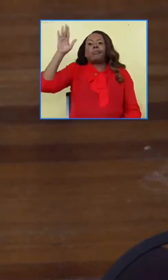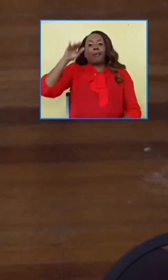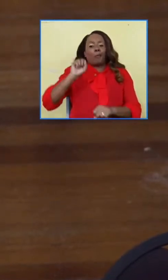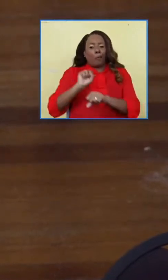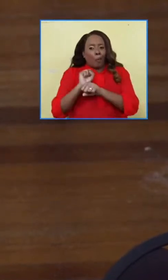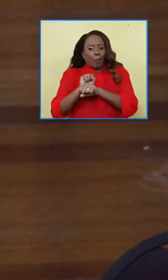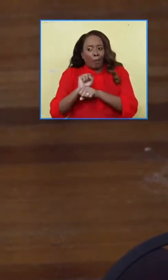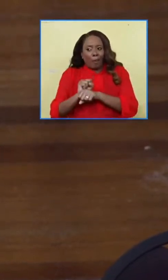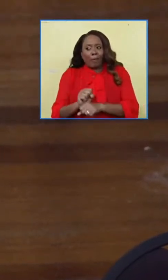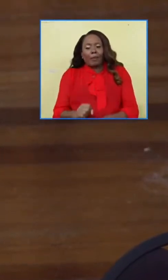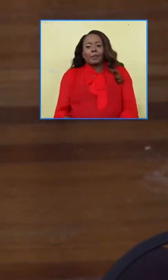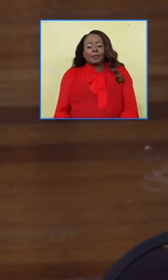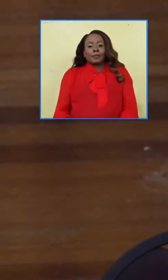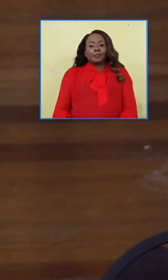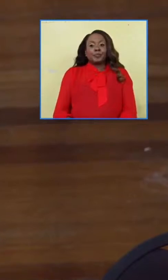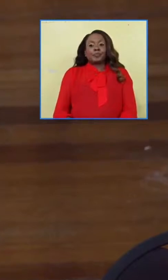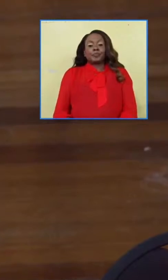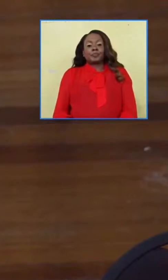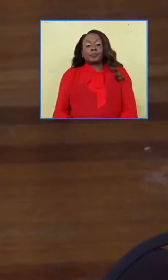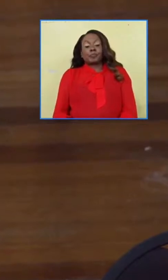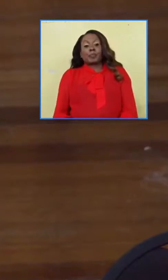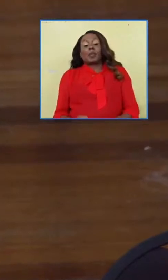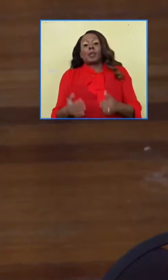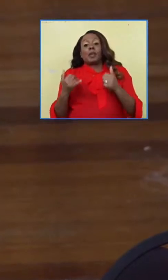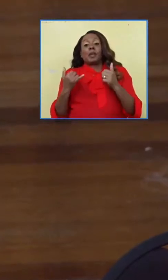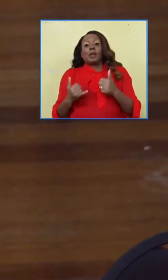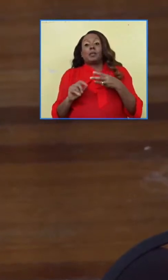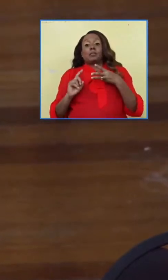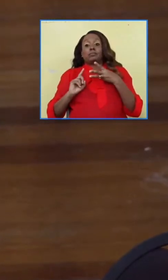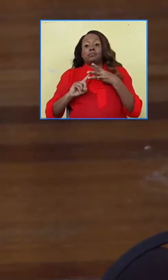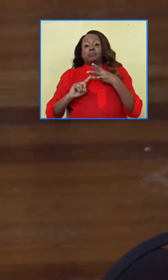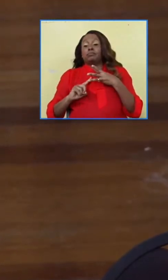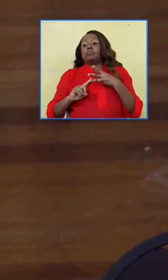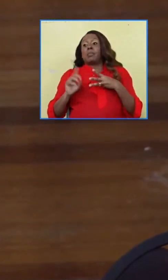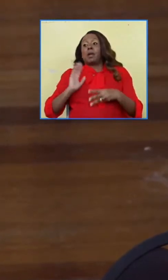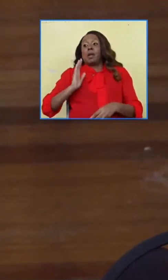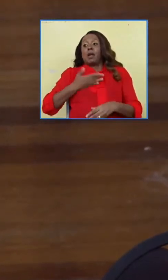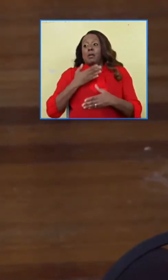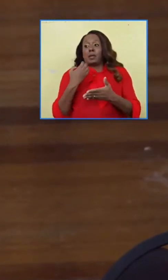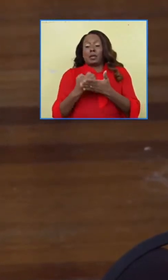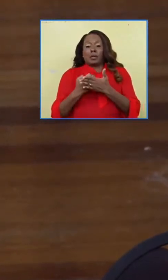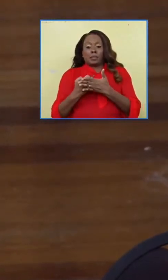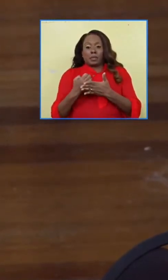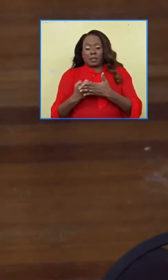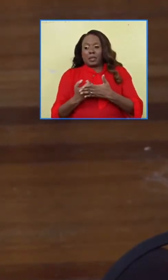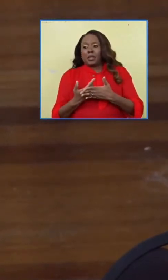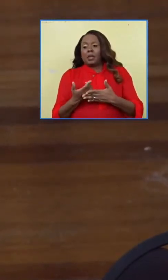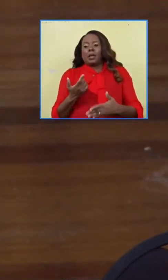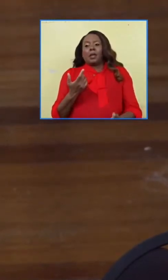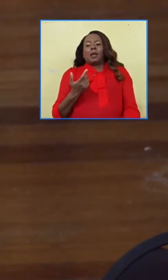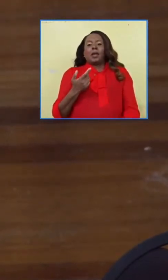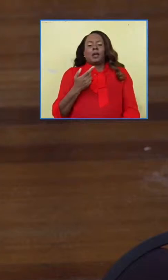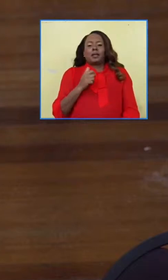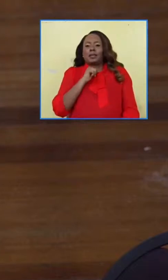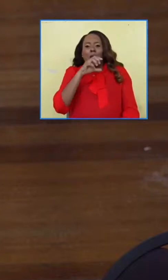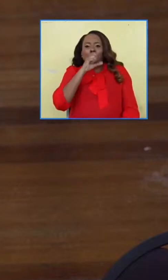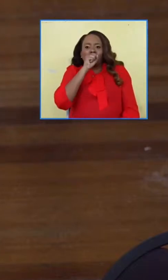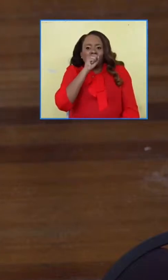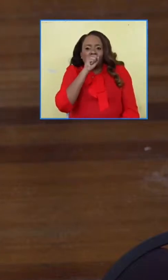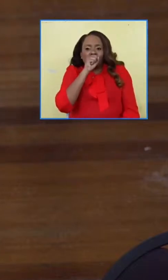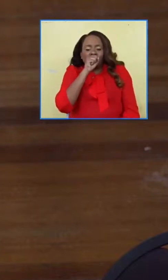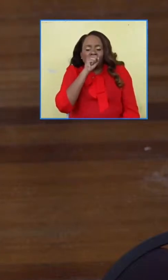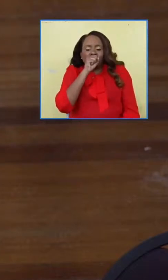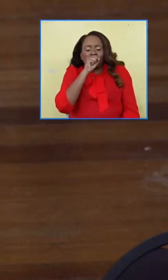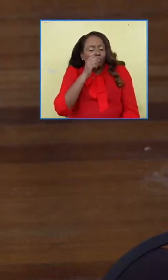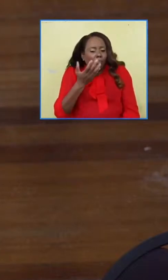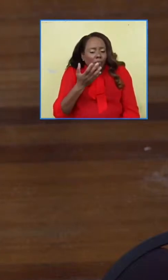question relates to the economy and how the economy has been performing. I don't think it's a secret